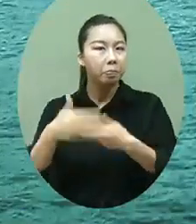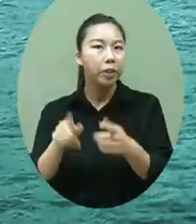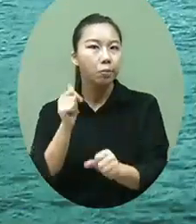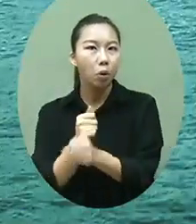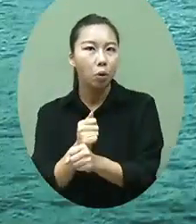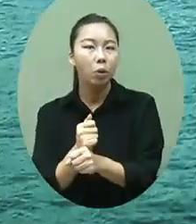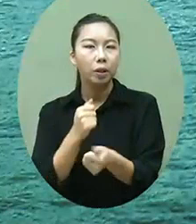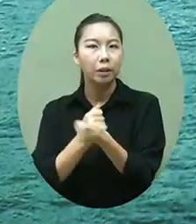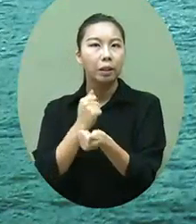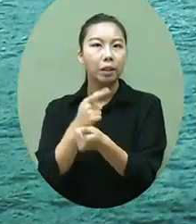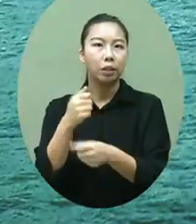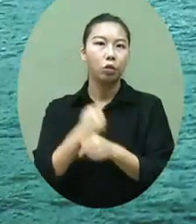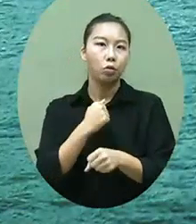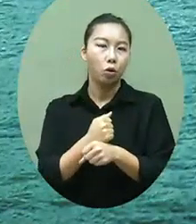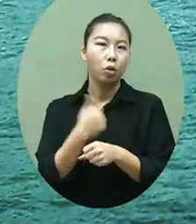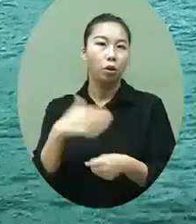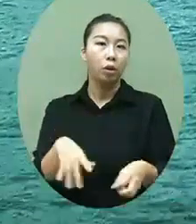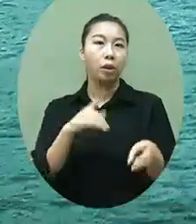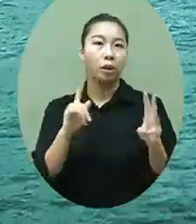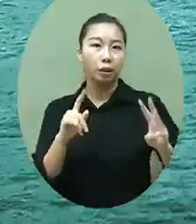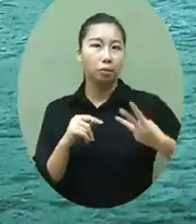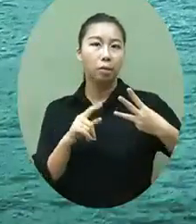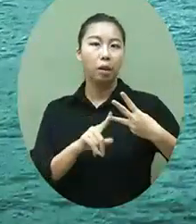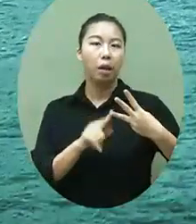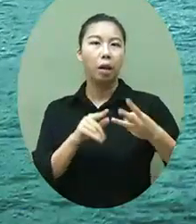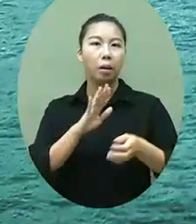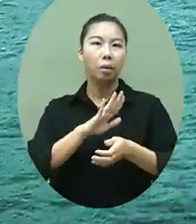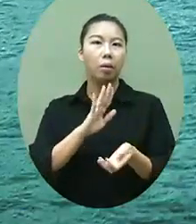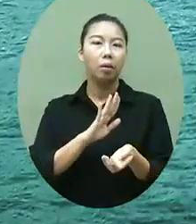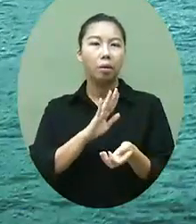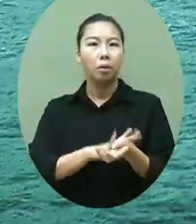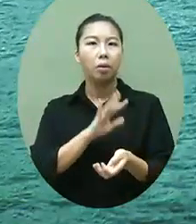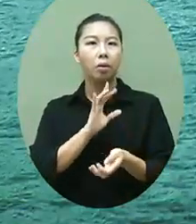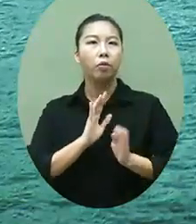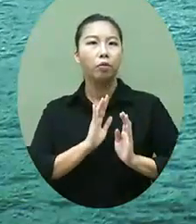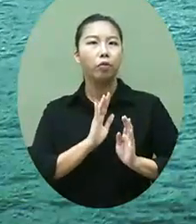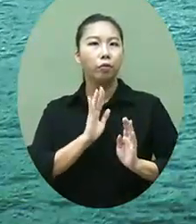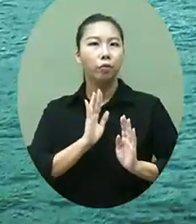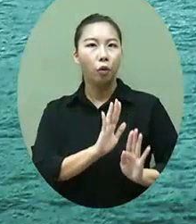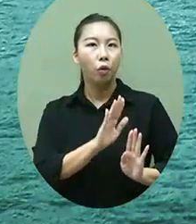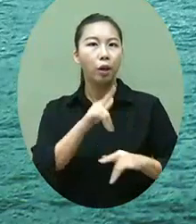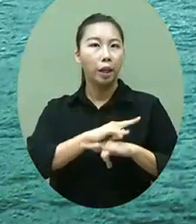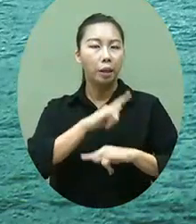say whether there will be a third round, and definitely we hope that the epidemic will